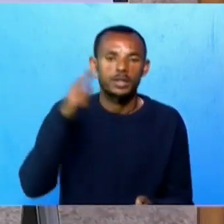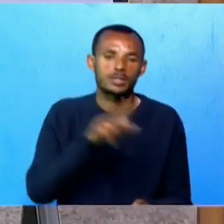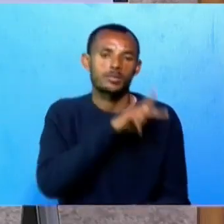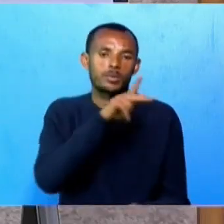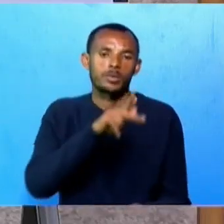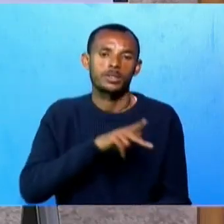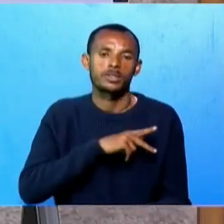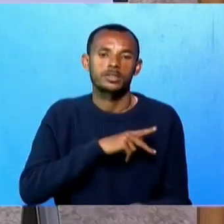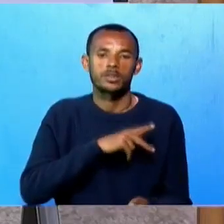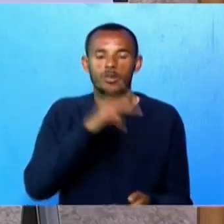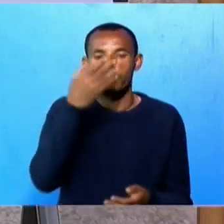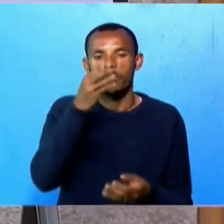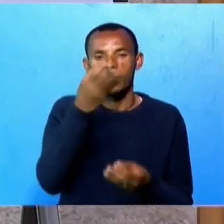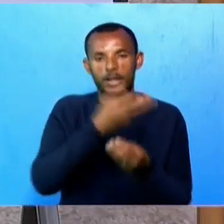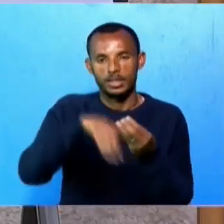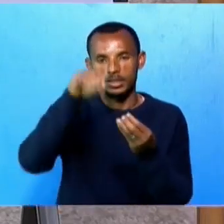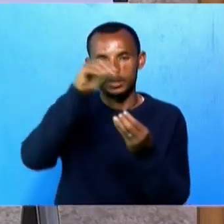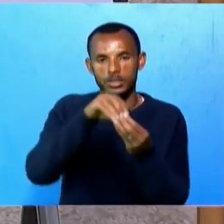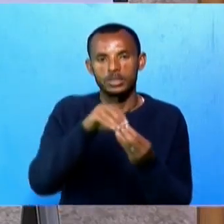of additions of